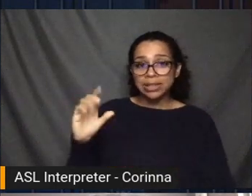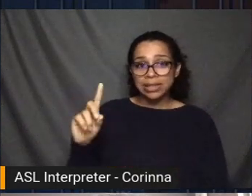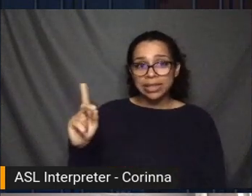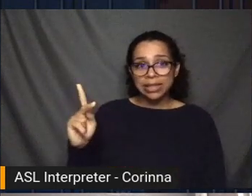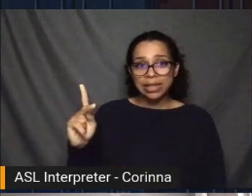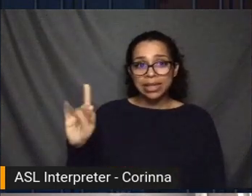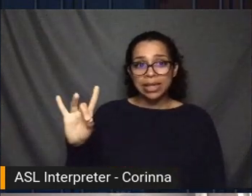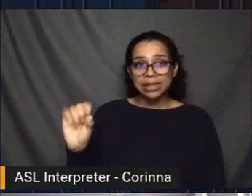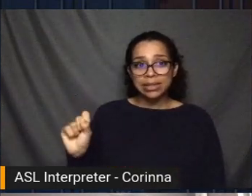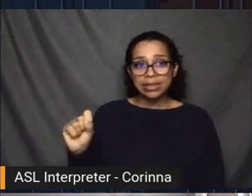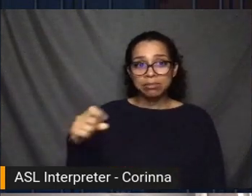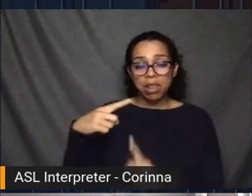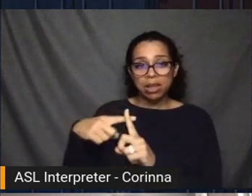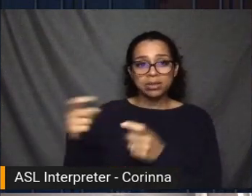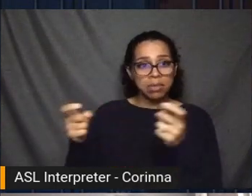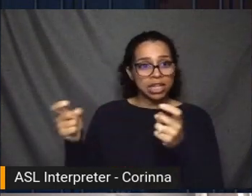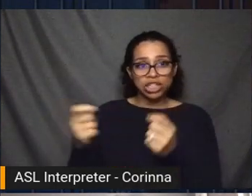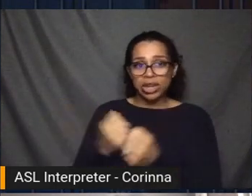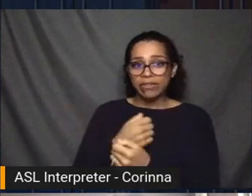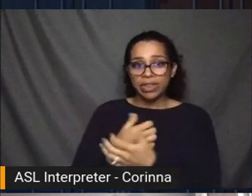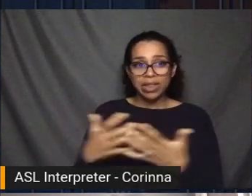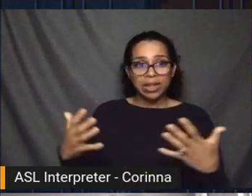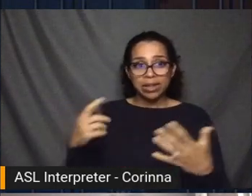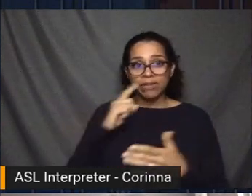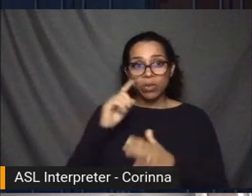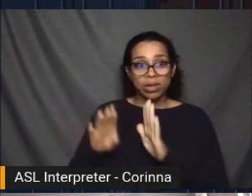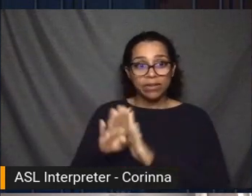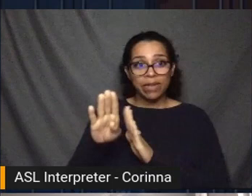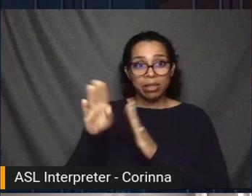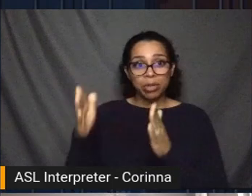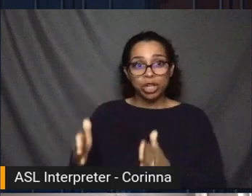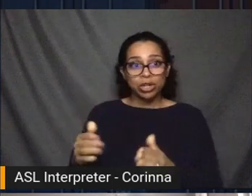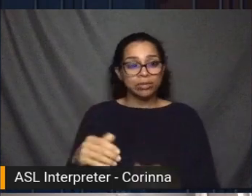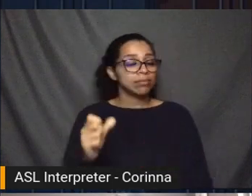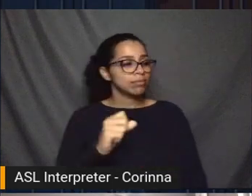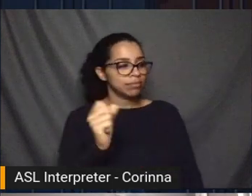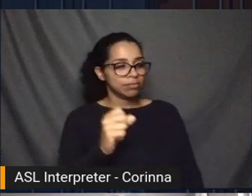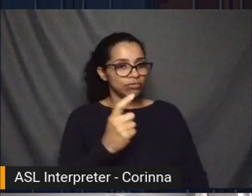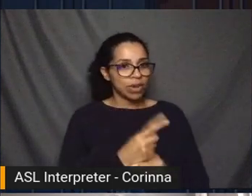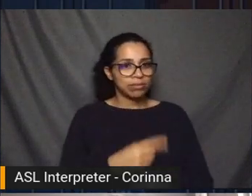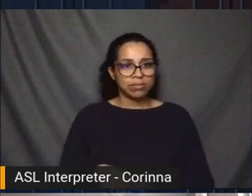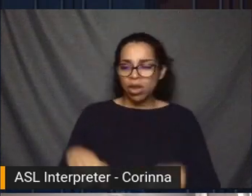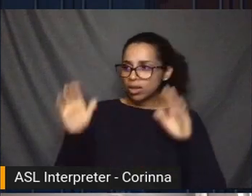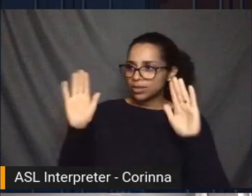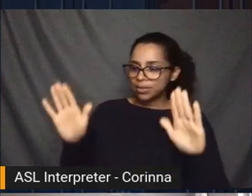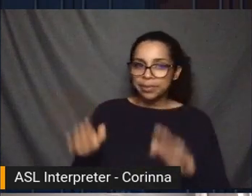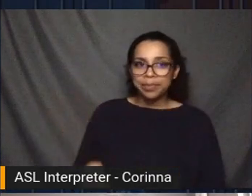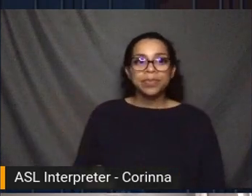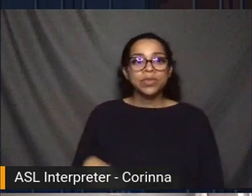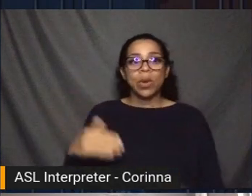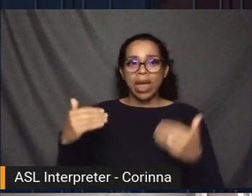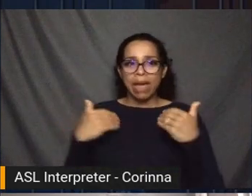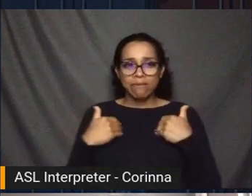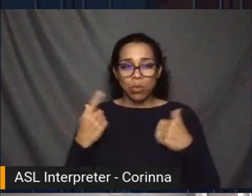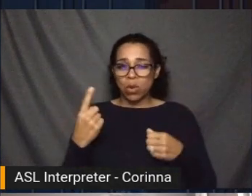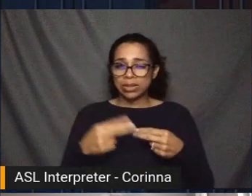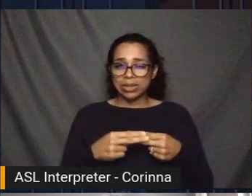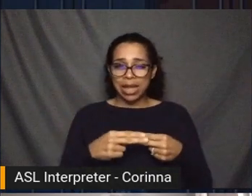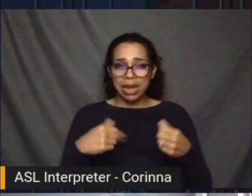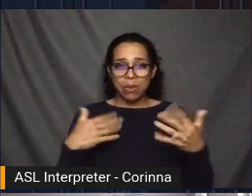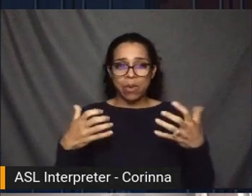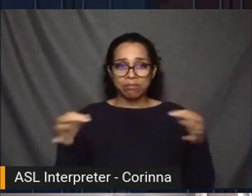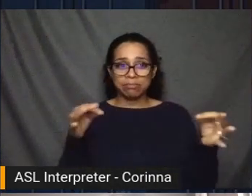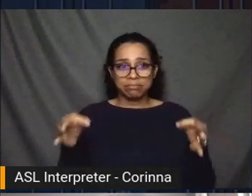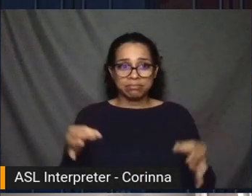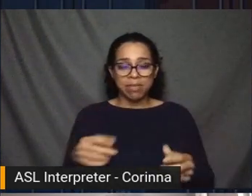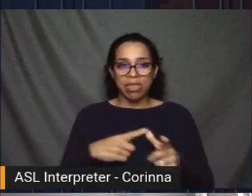cdk8s+ managed everything for the developers. Yeah, awesome. Cool. So let me just, I have one slide I want to talk about, and then we